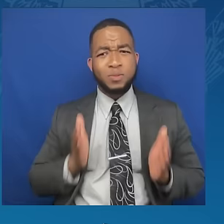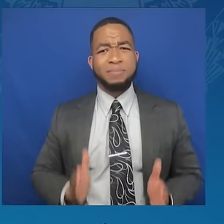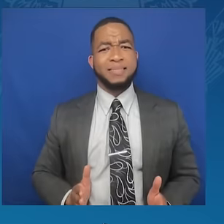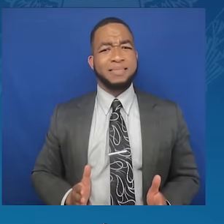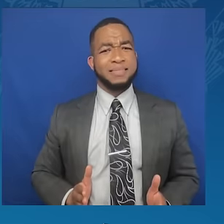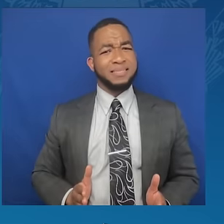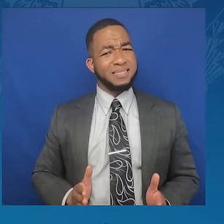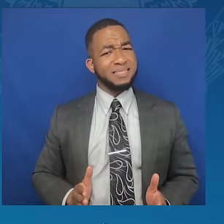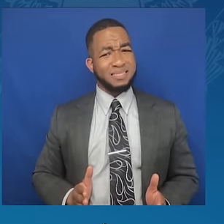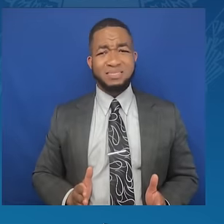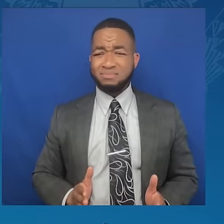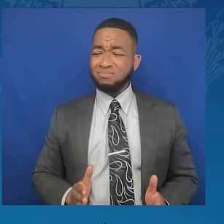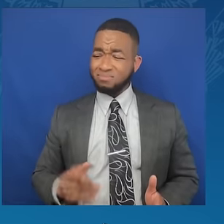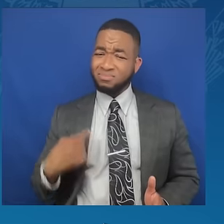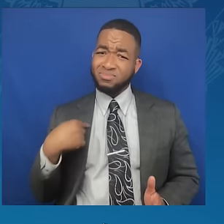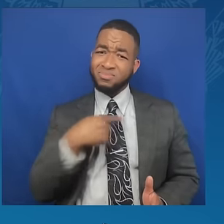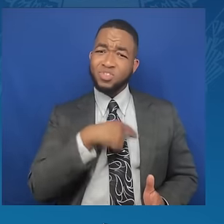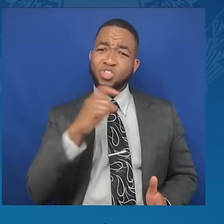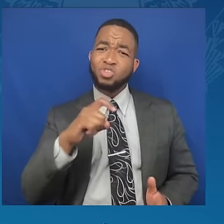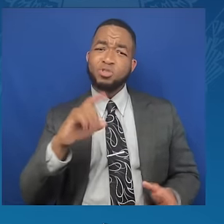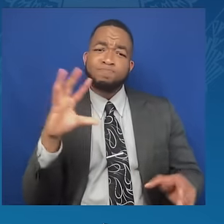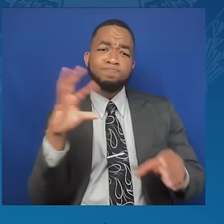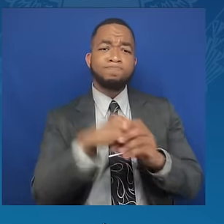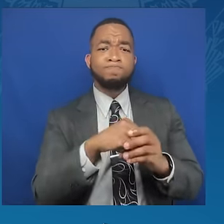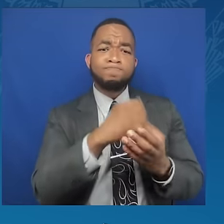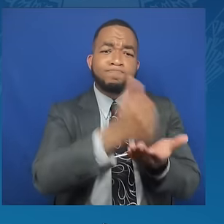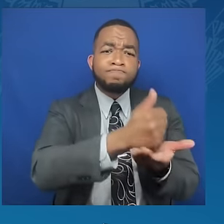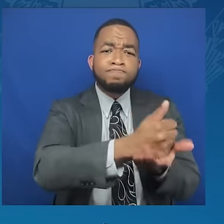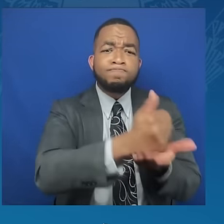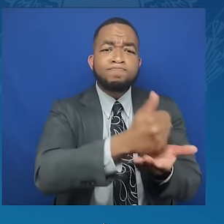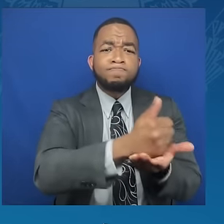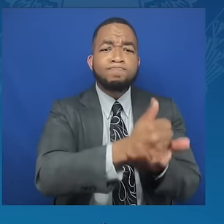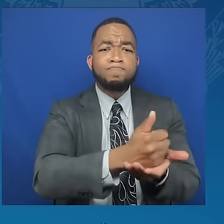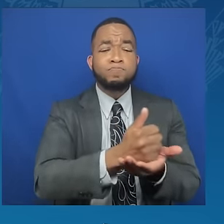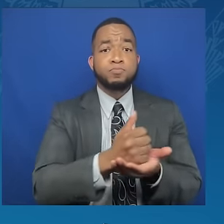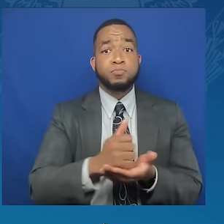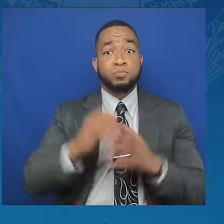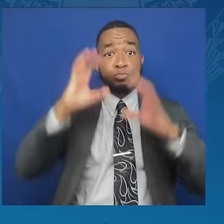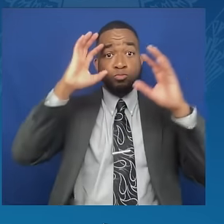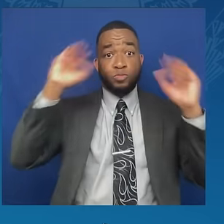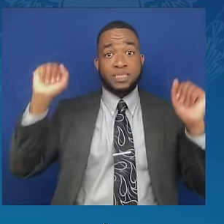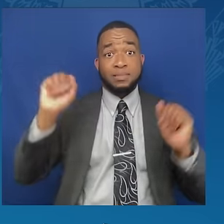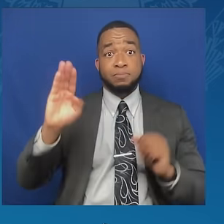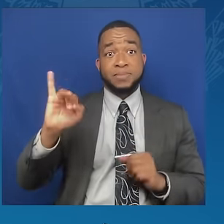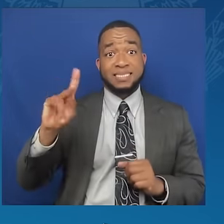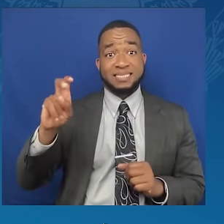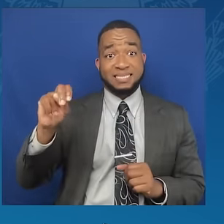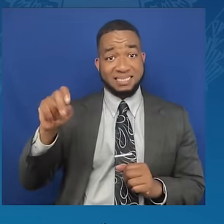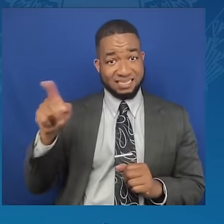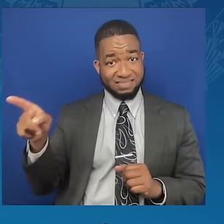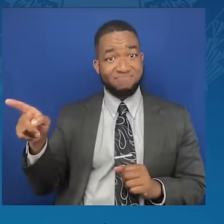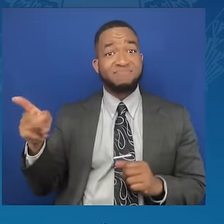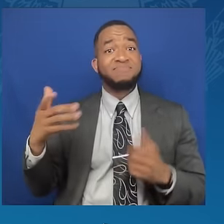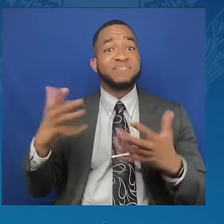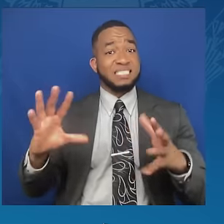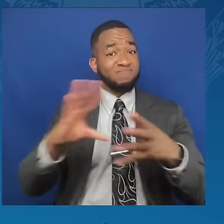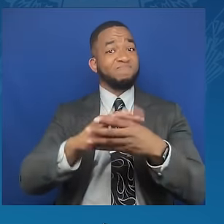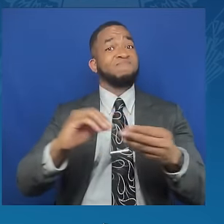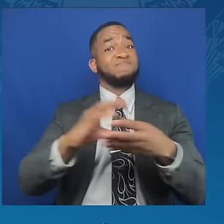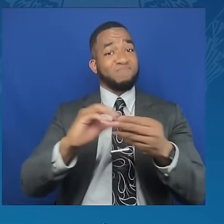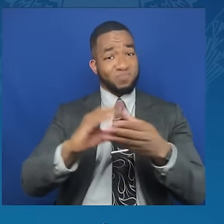As President Joe Biden said on Friday, the United States is committed to urgently get more life-saving